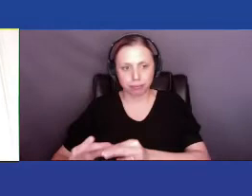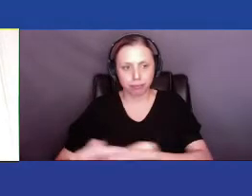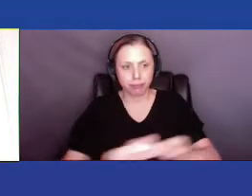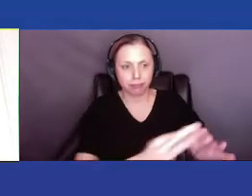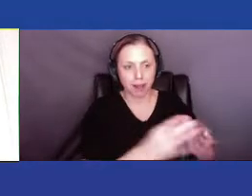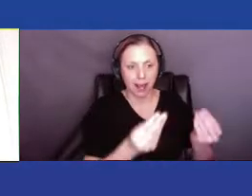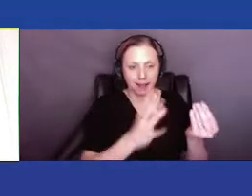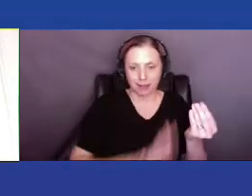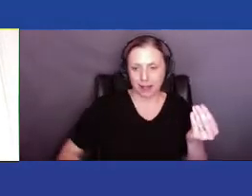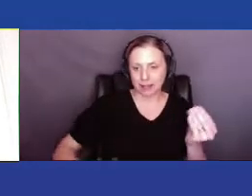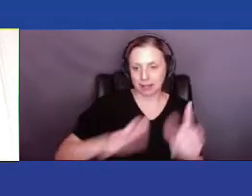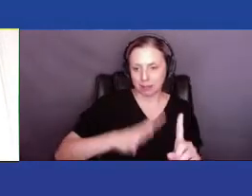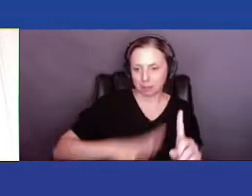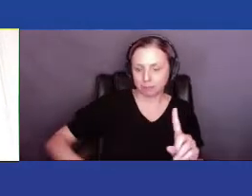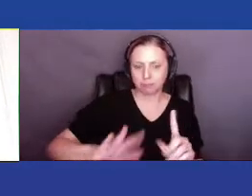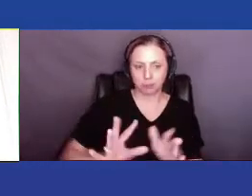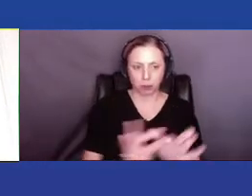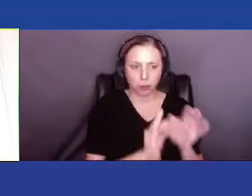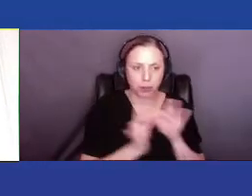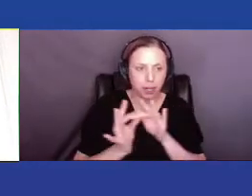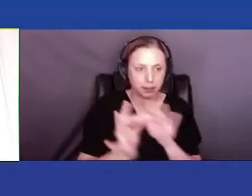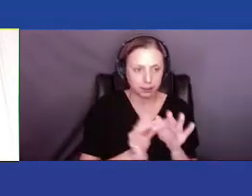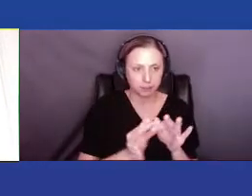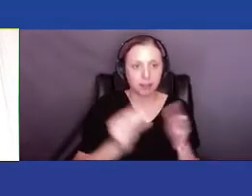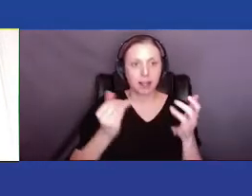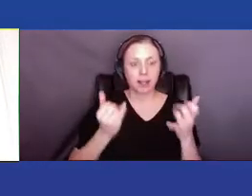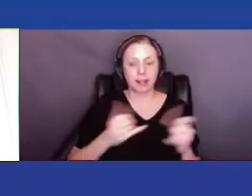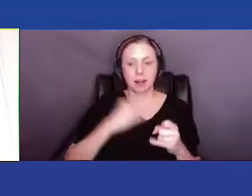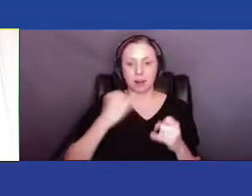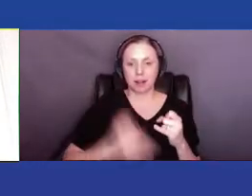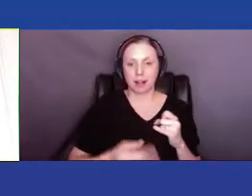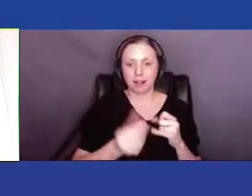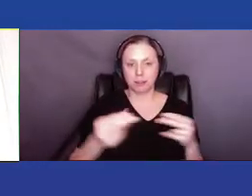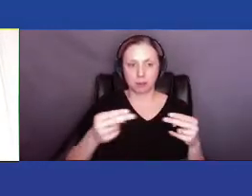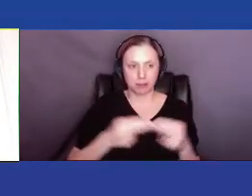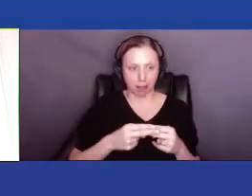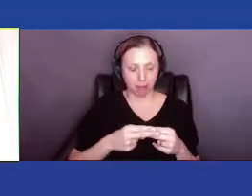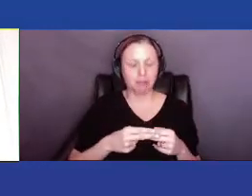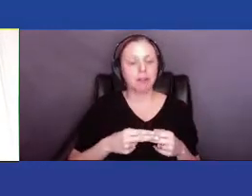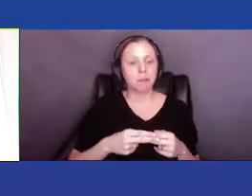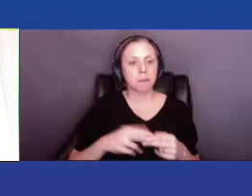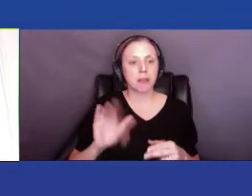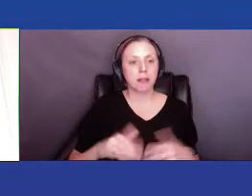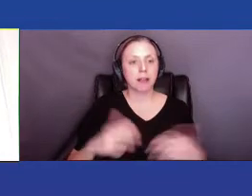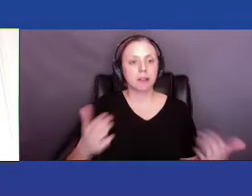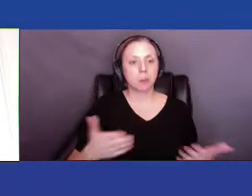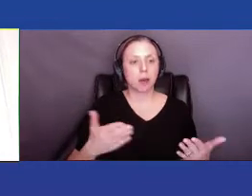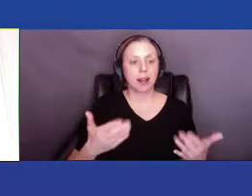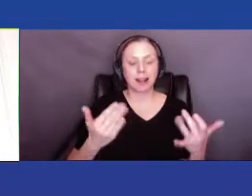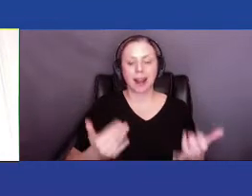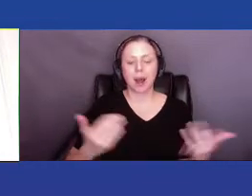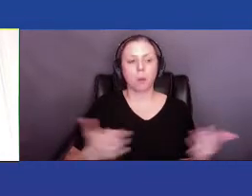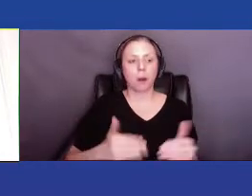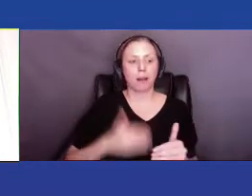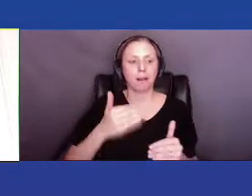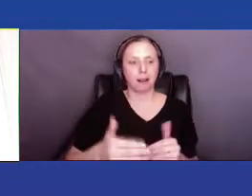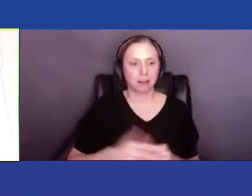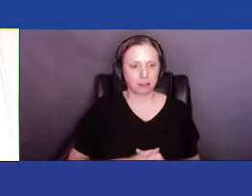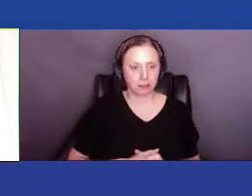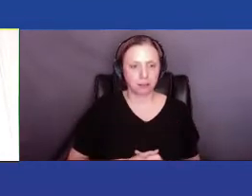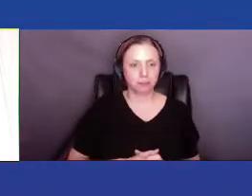And now I'm moving into my last few slides, which is what now, what next? I